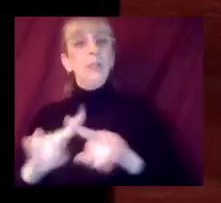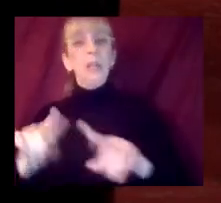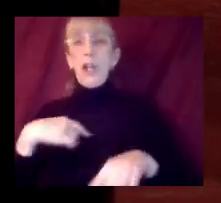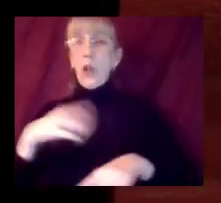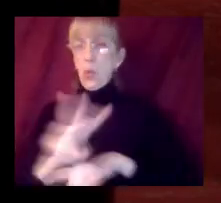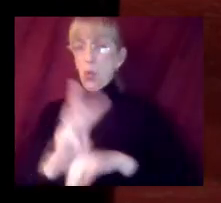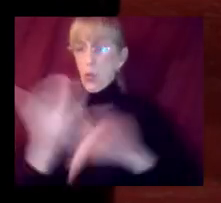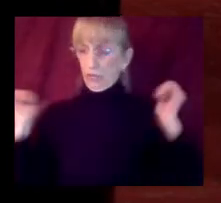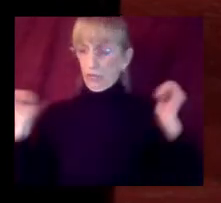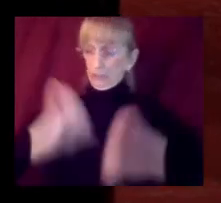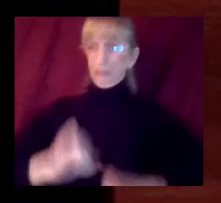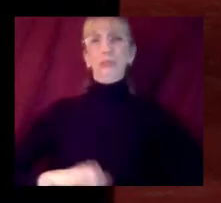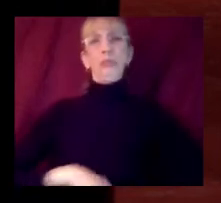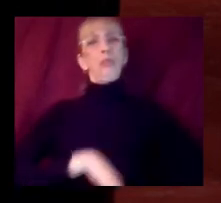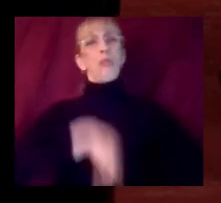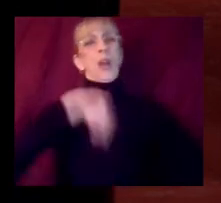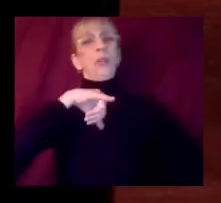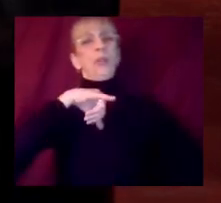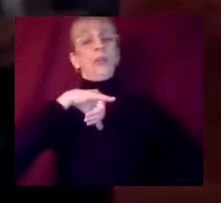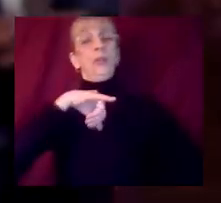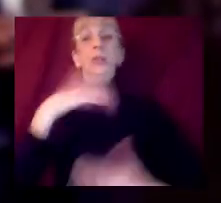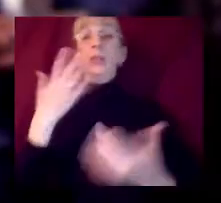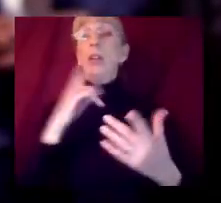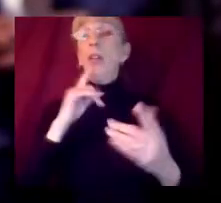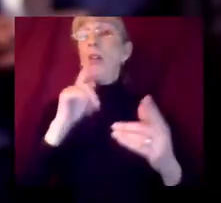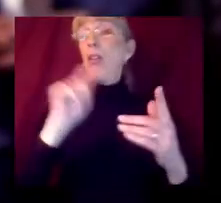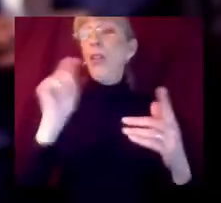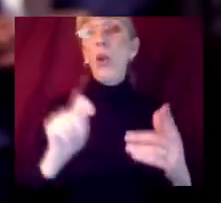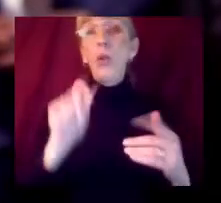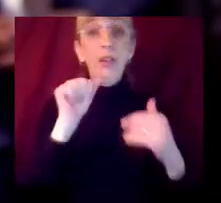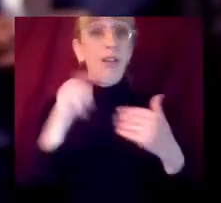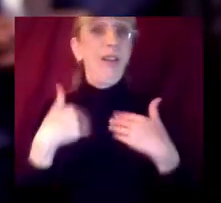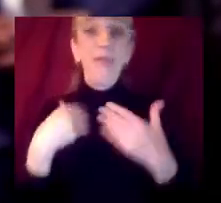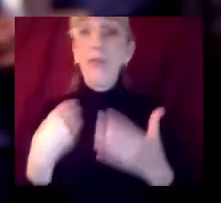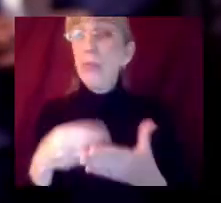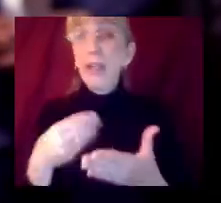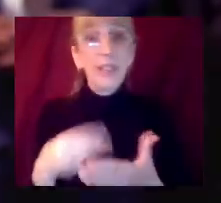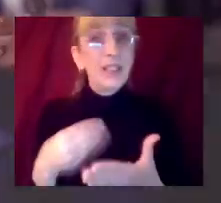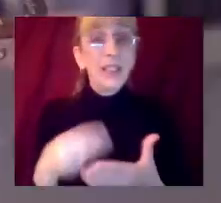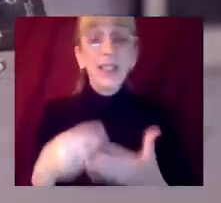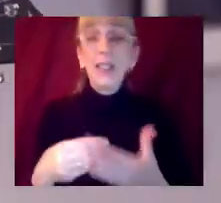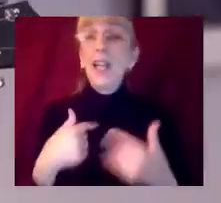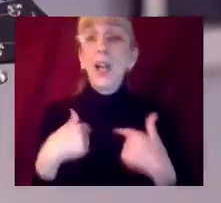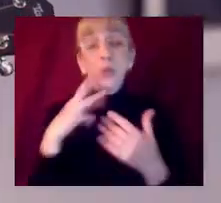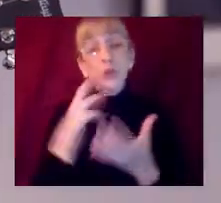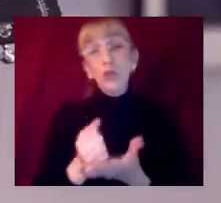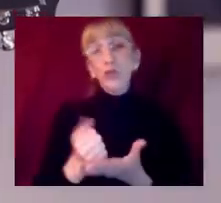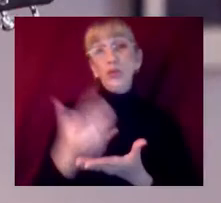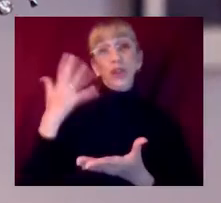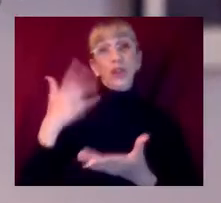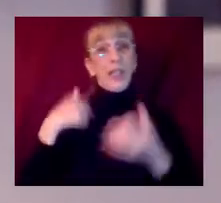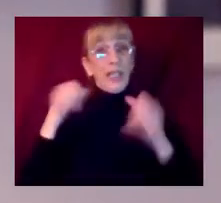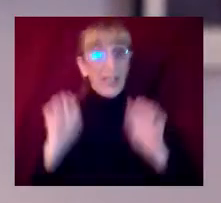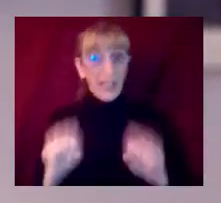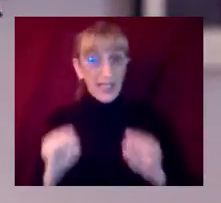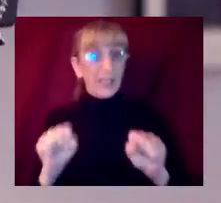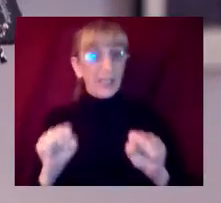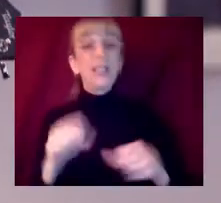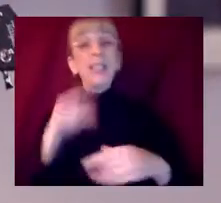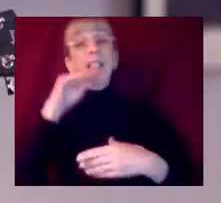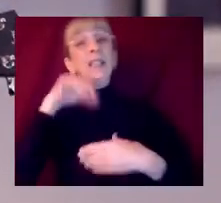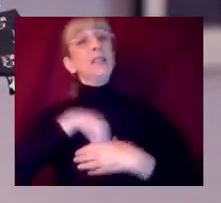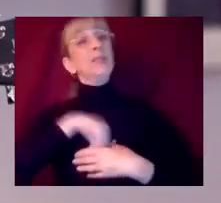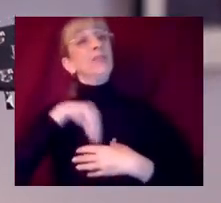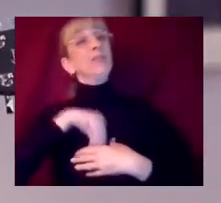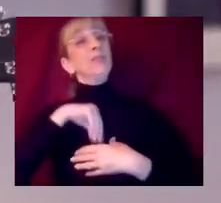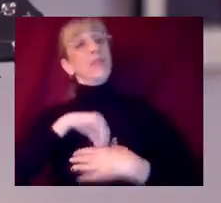proudly. And although we had no money, I was rich as I could be in my coat of